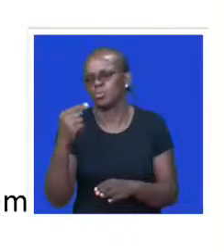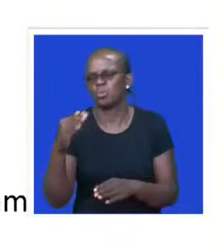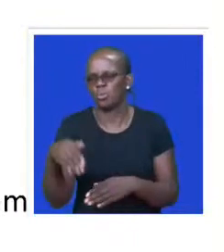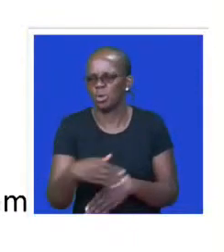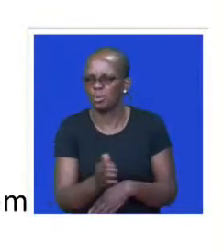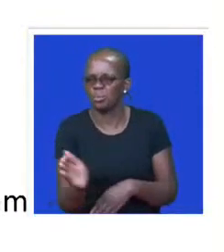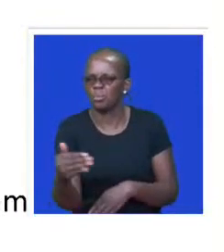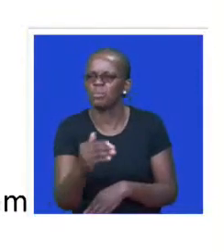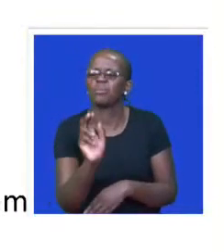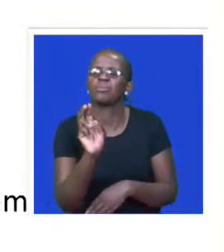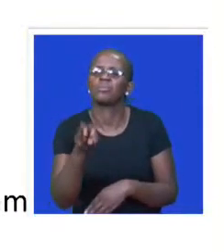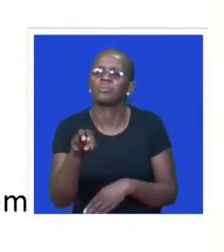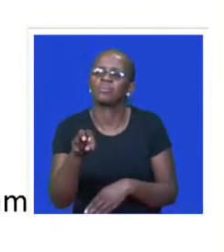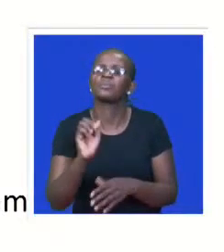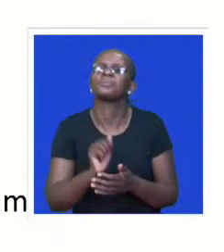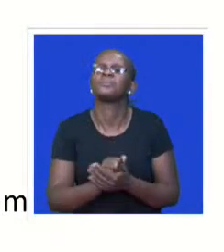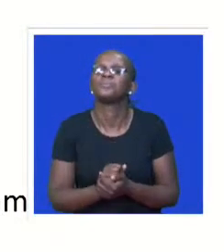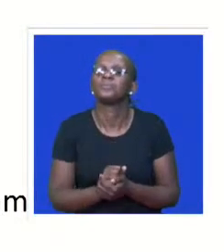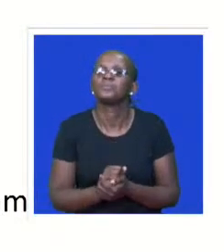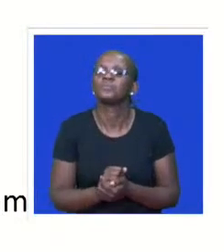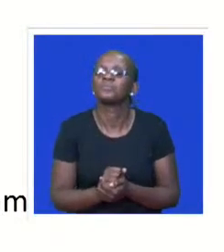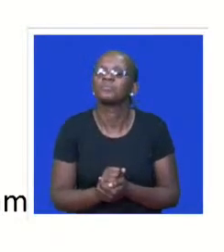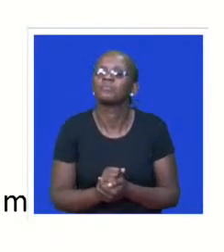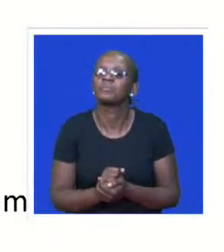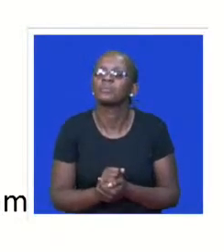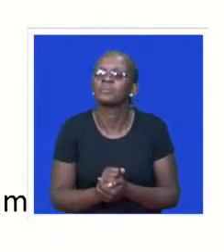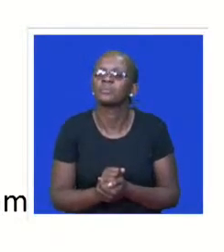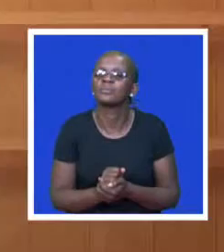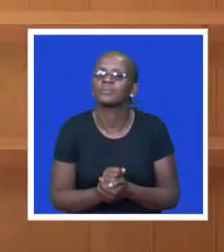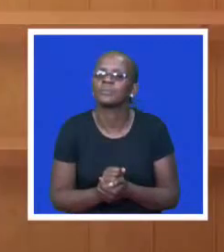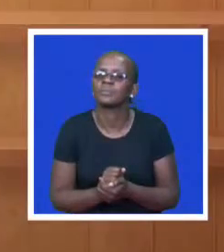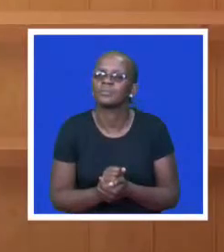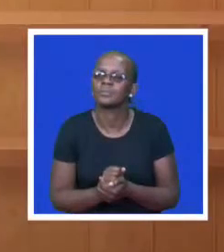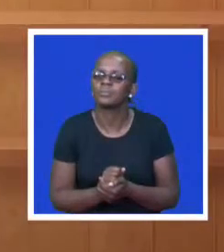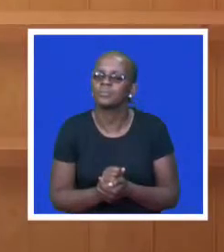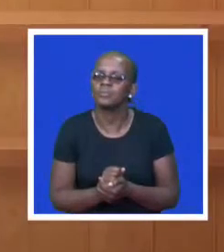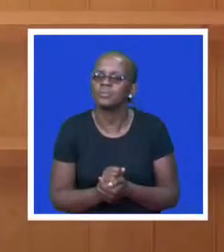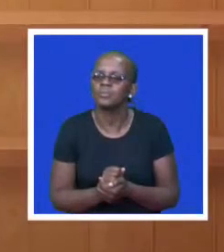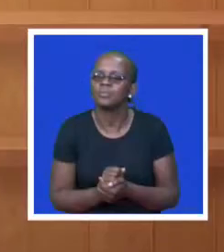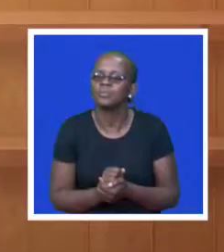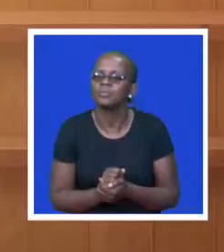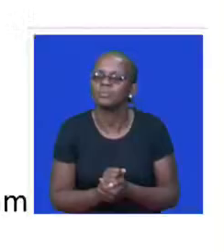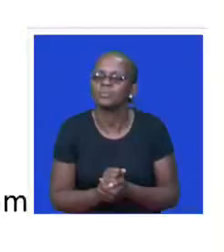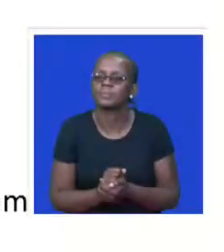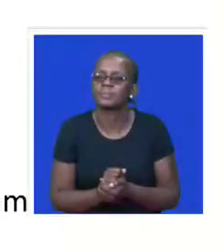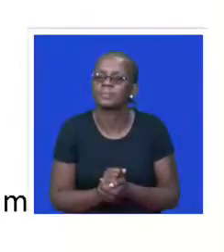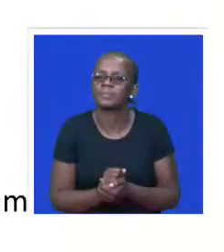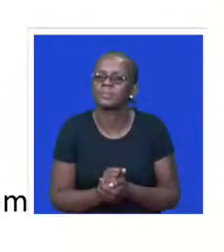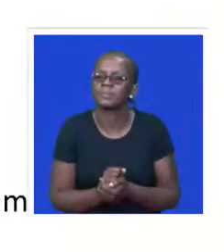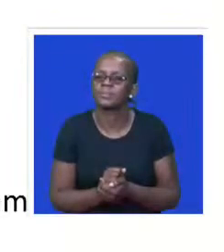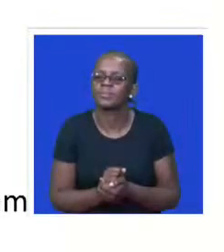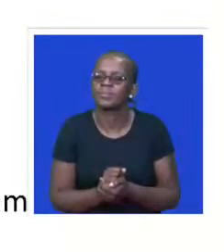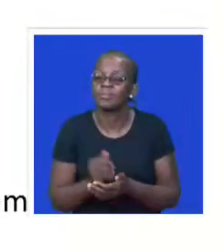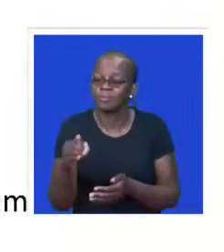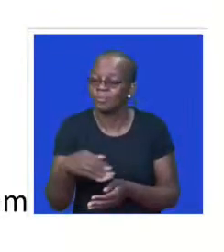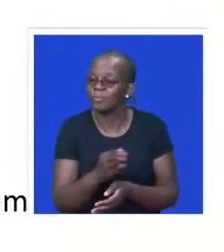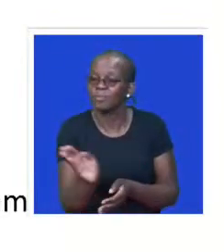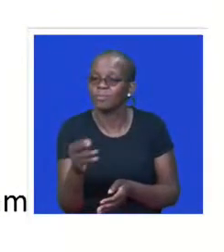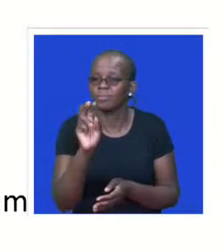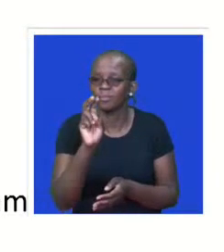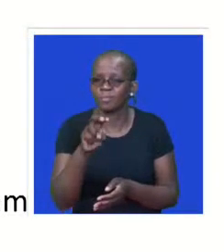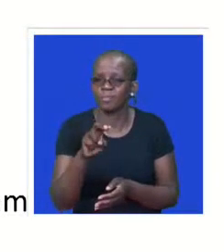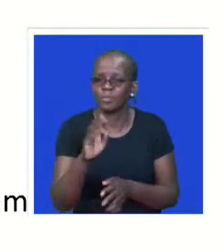gave the punishment, the following punishment or cases to the following. With the serpent was